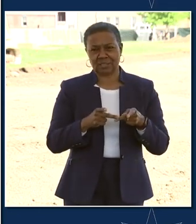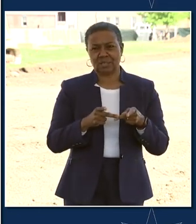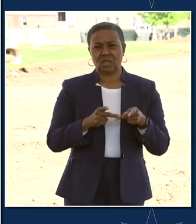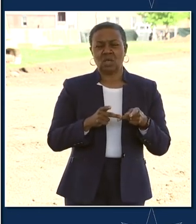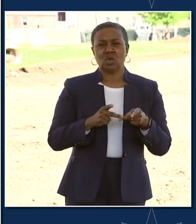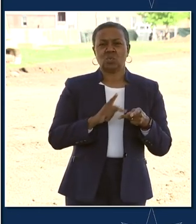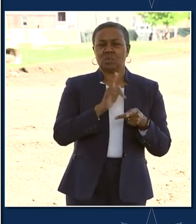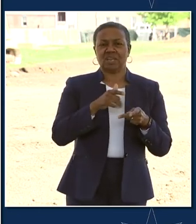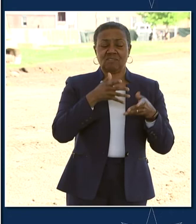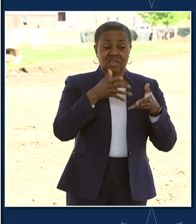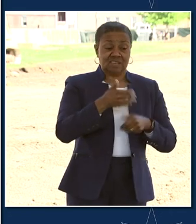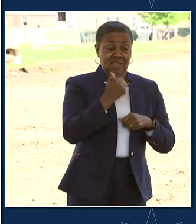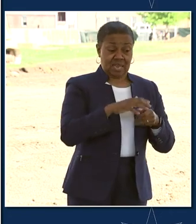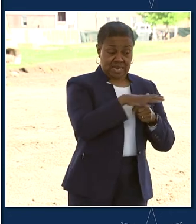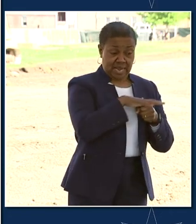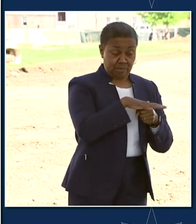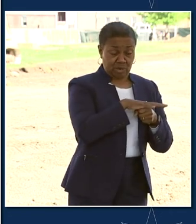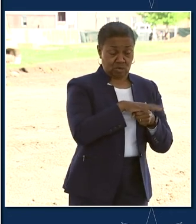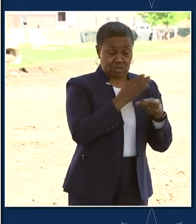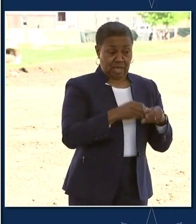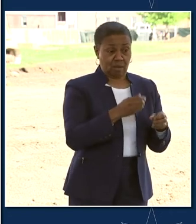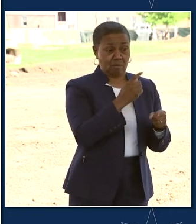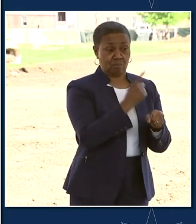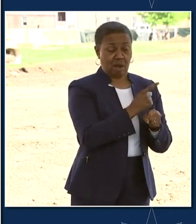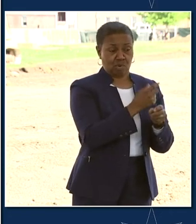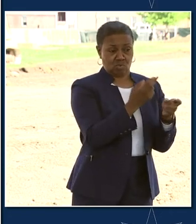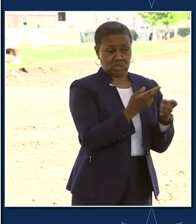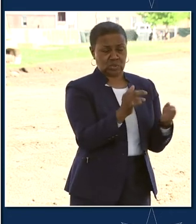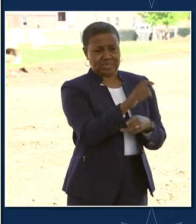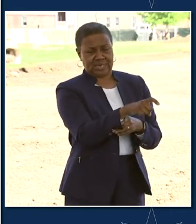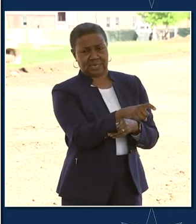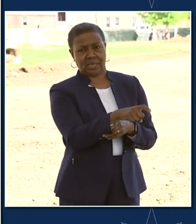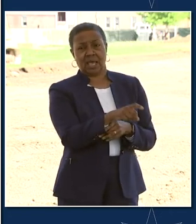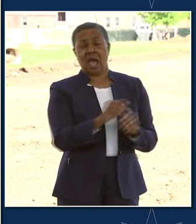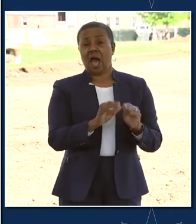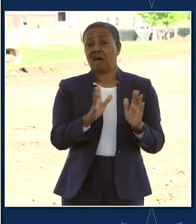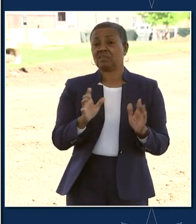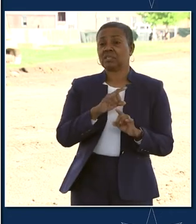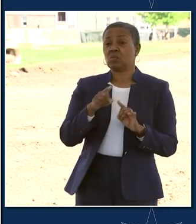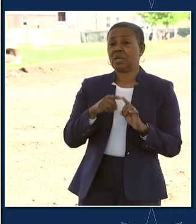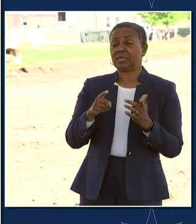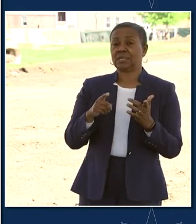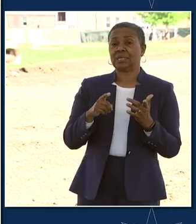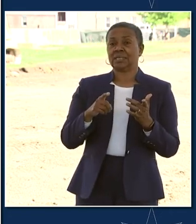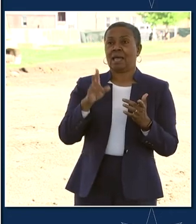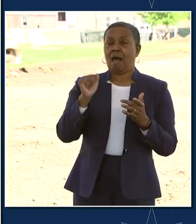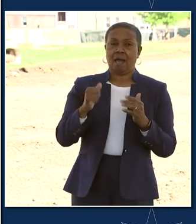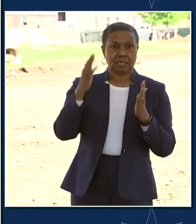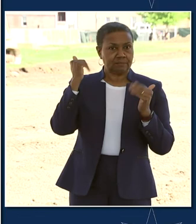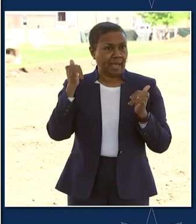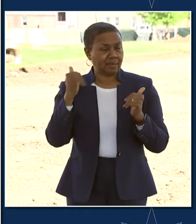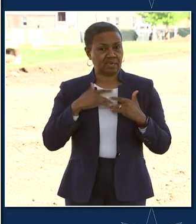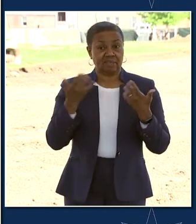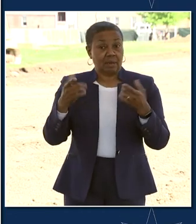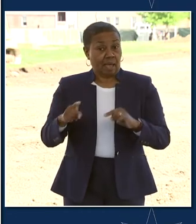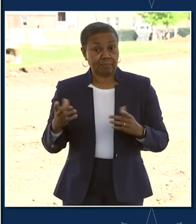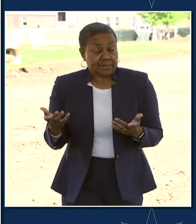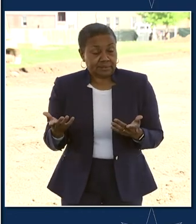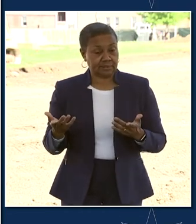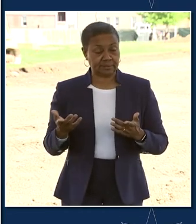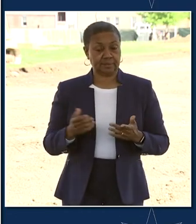leave any neighborhood without the resources they need. But obviously, when an unexpected event